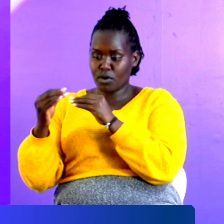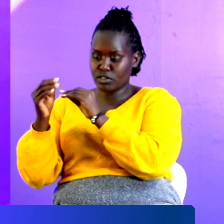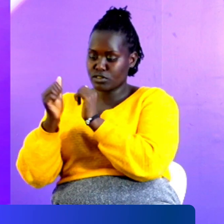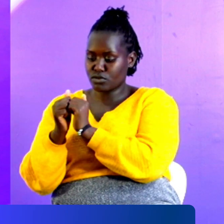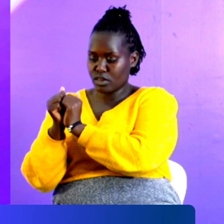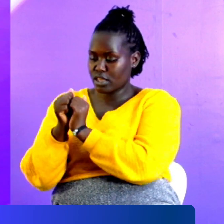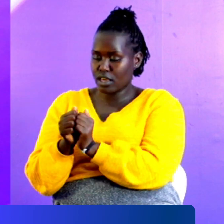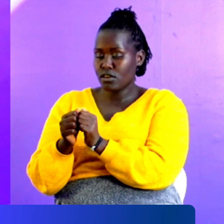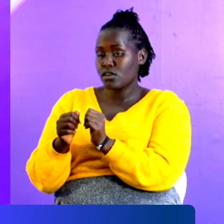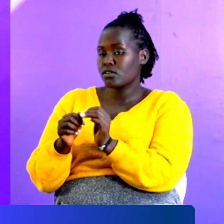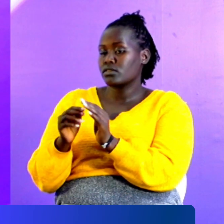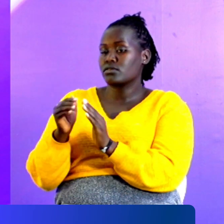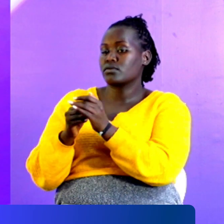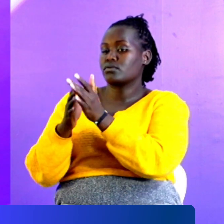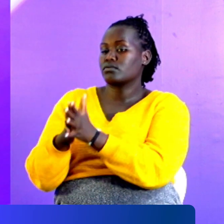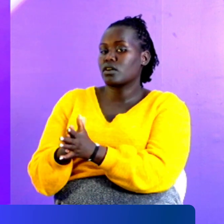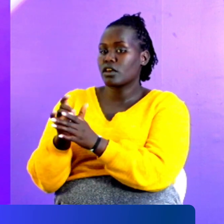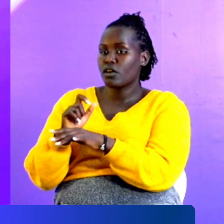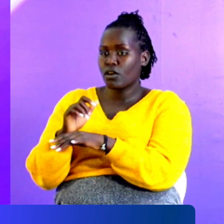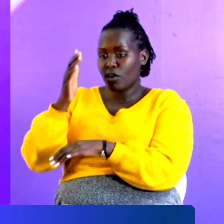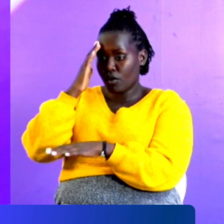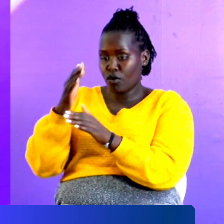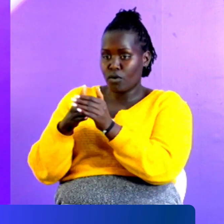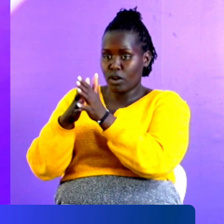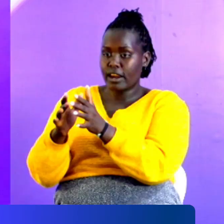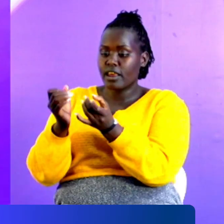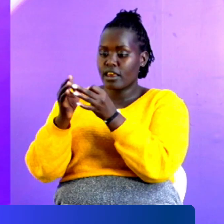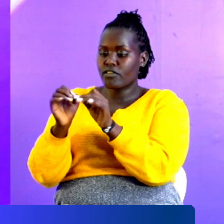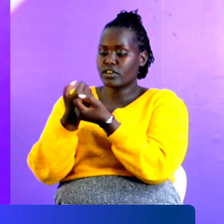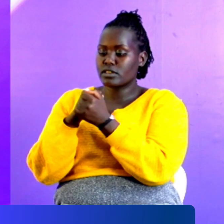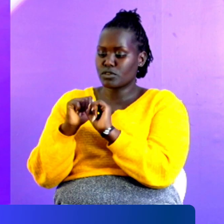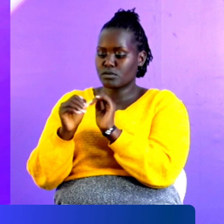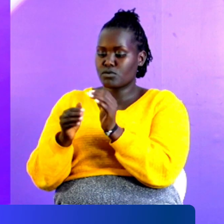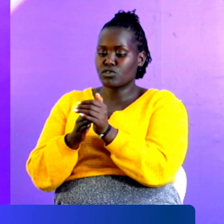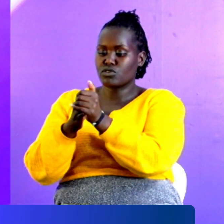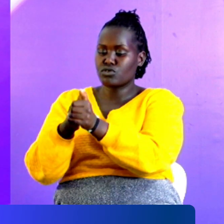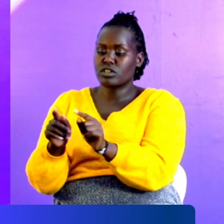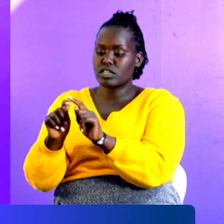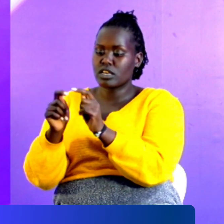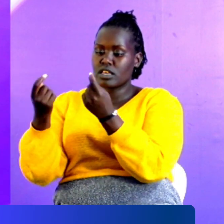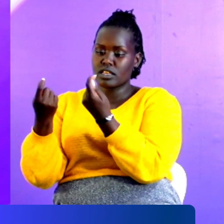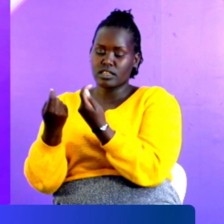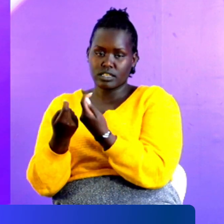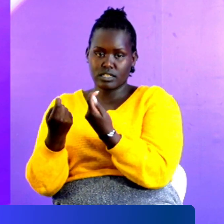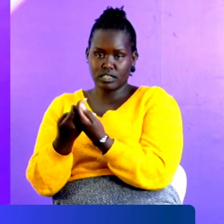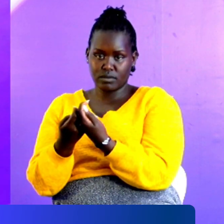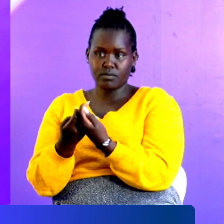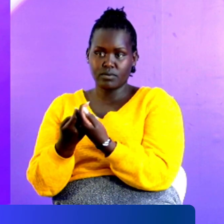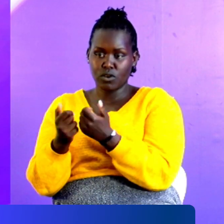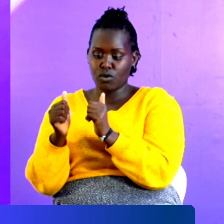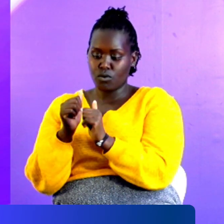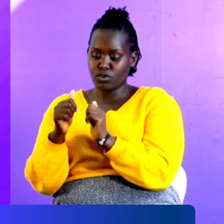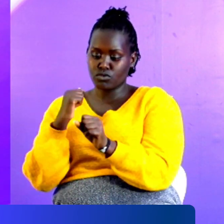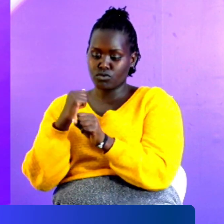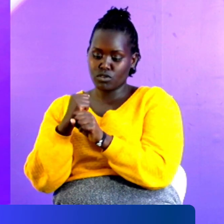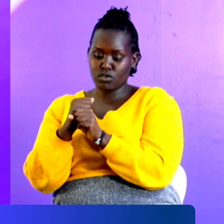a leader, because Yeah. at that point now you're a leader. Yeah. If you cannot lead the team that work, the small bedrock. team, the bedrock that works with you, Yeah.